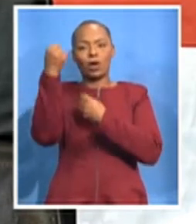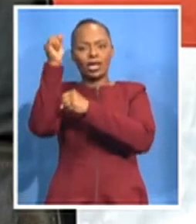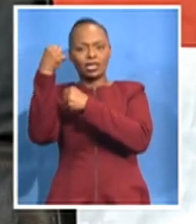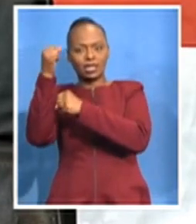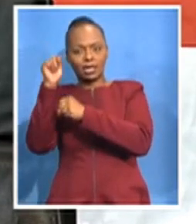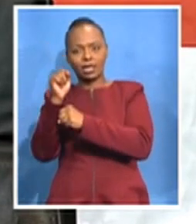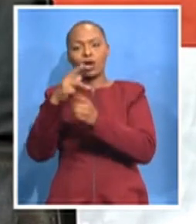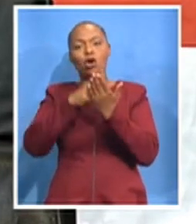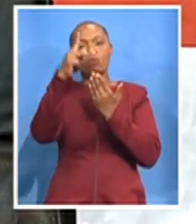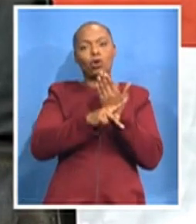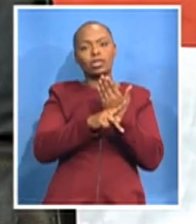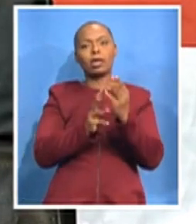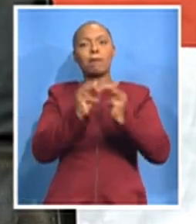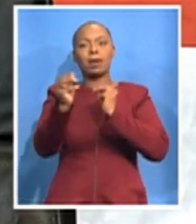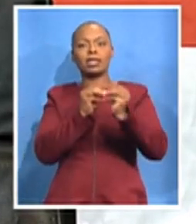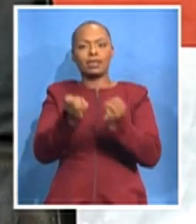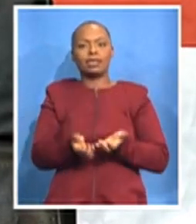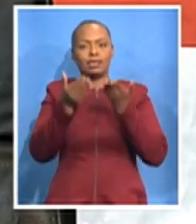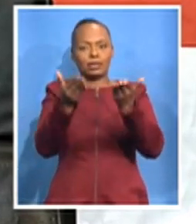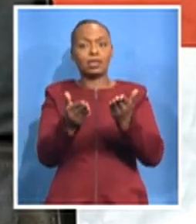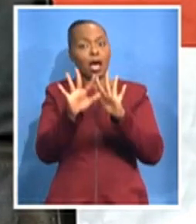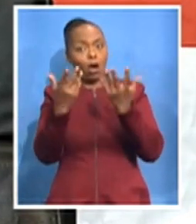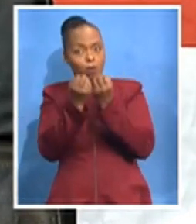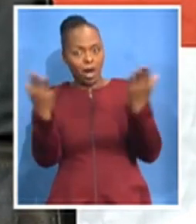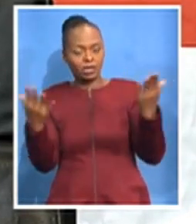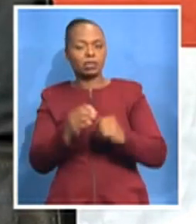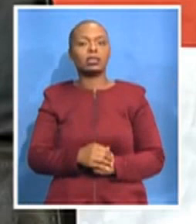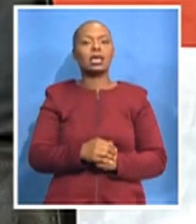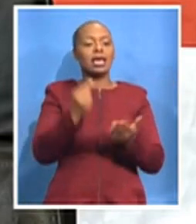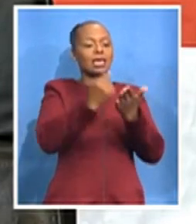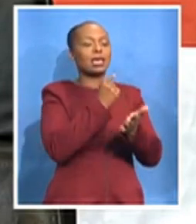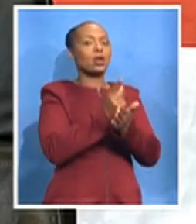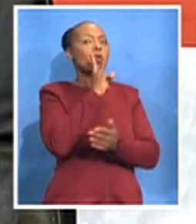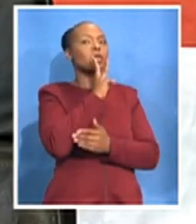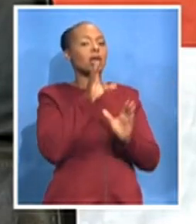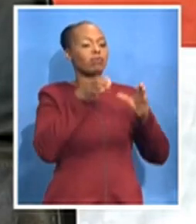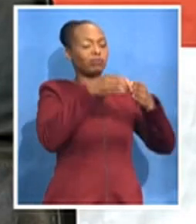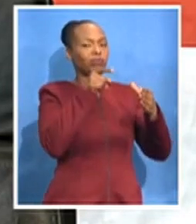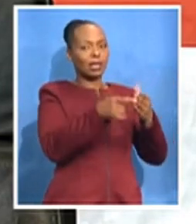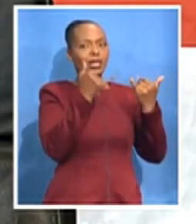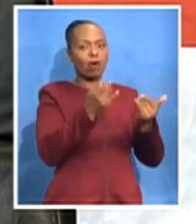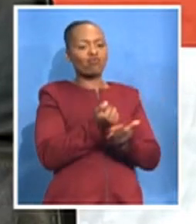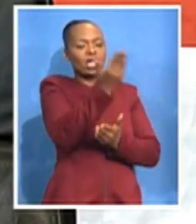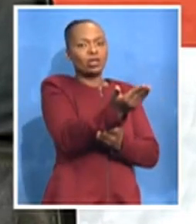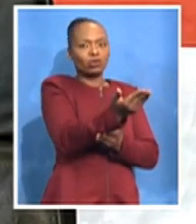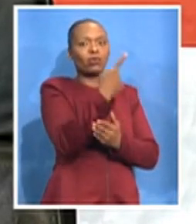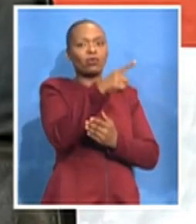amount. So for the Giyane Waterworks, they issued for the estimated project management services fee